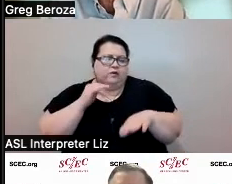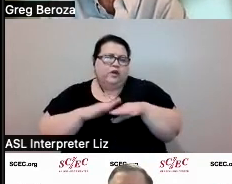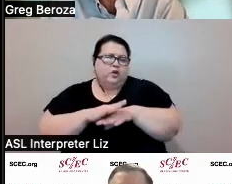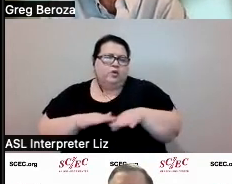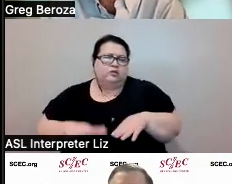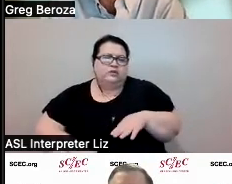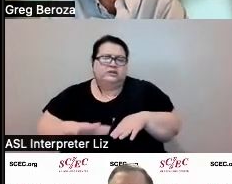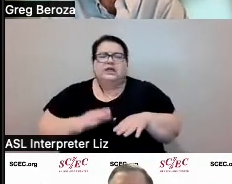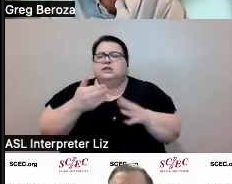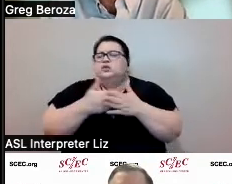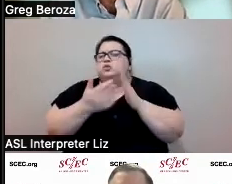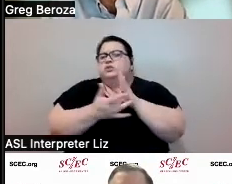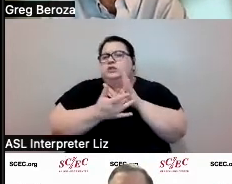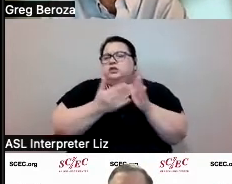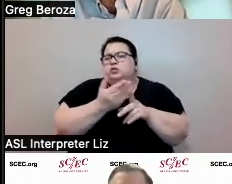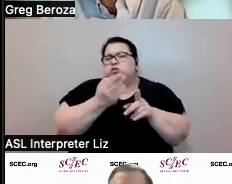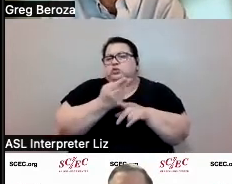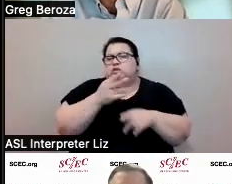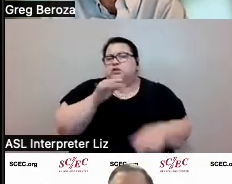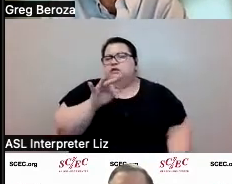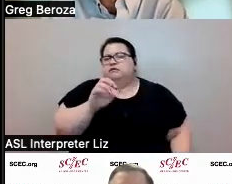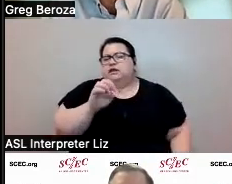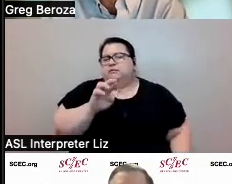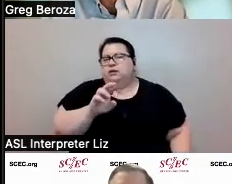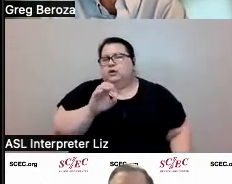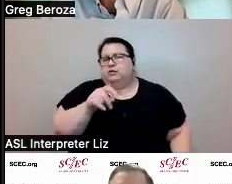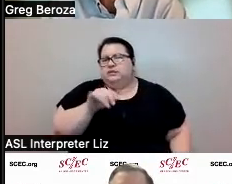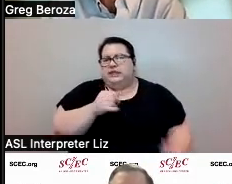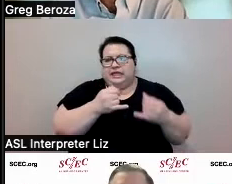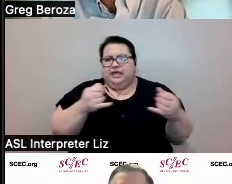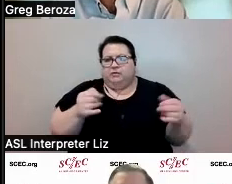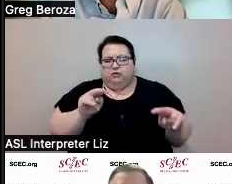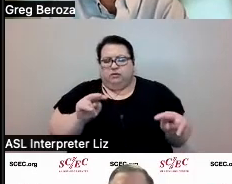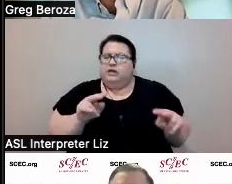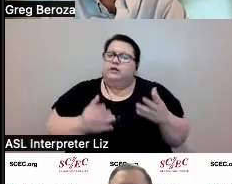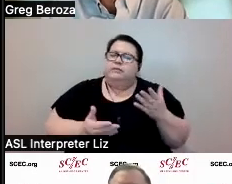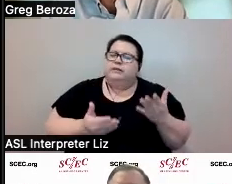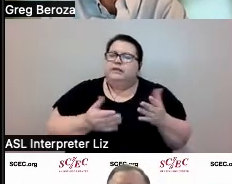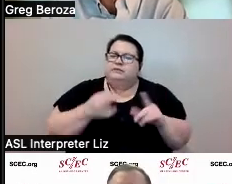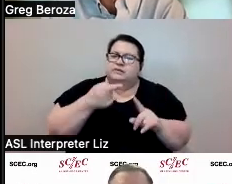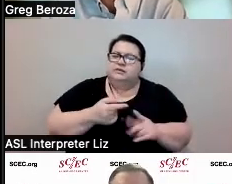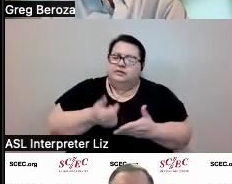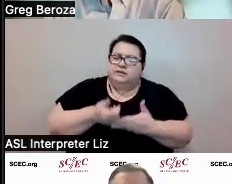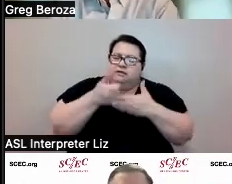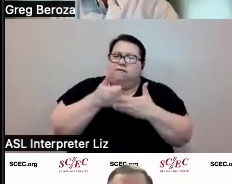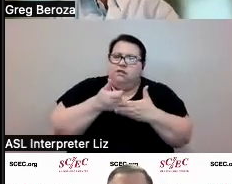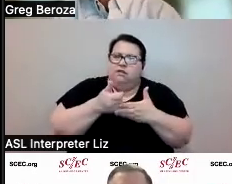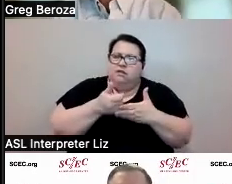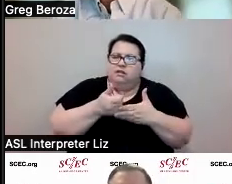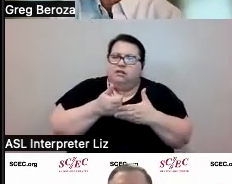this new technology that uses fiber optic cable for monitoring may be particularly helpful